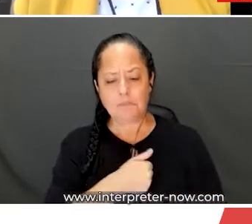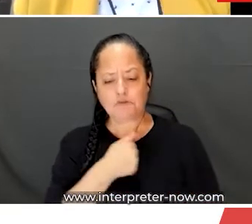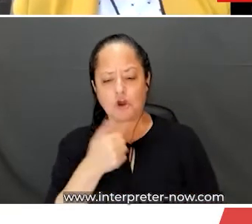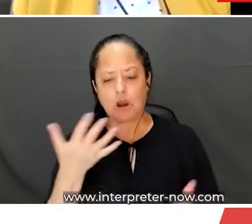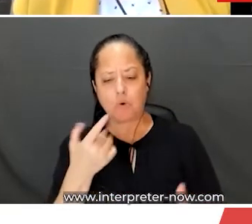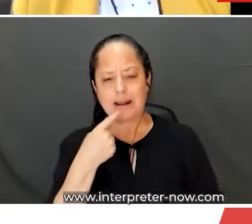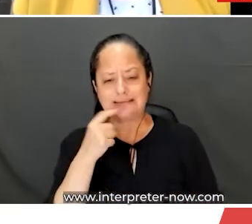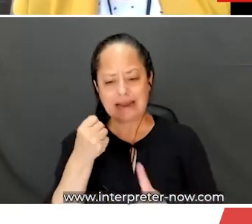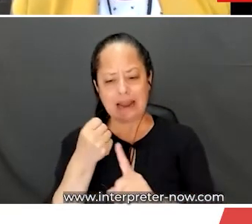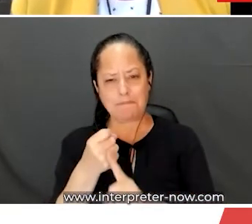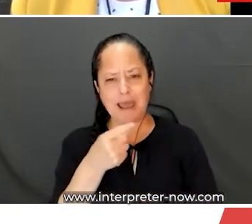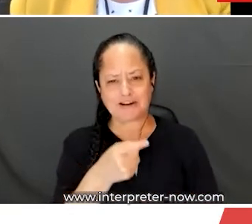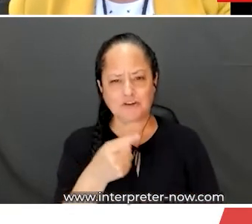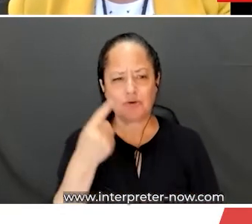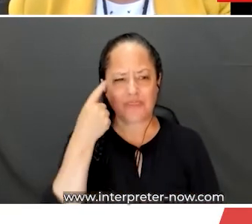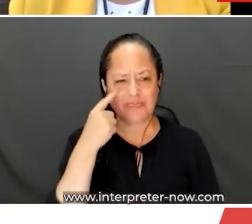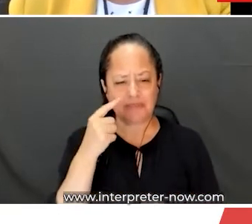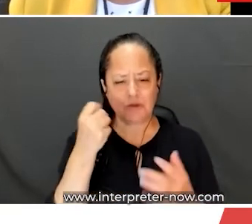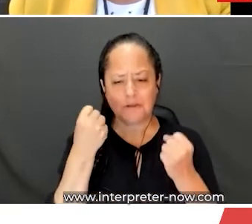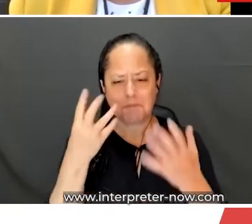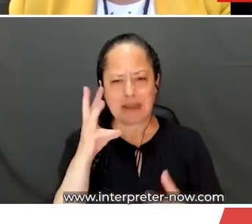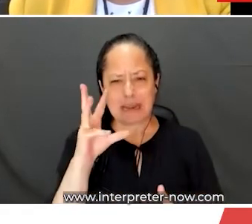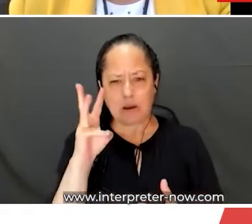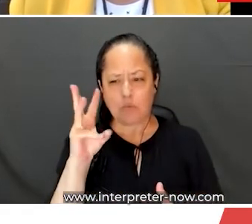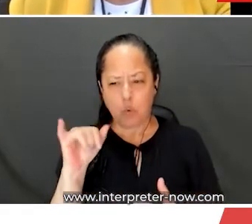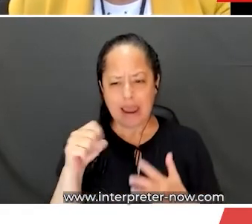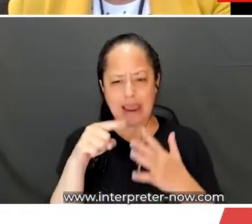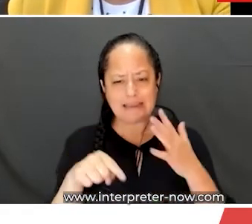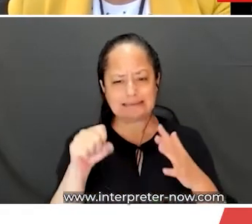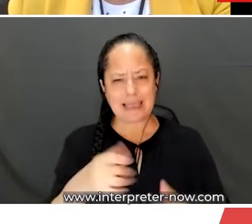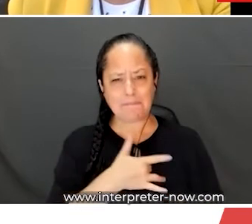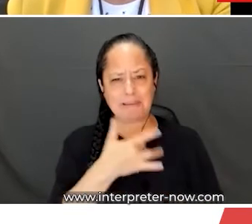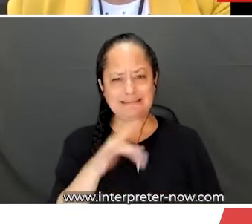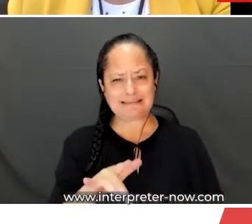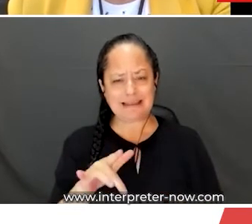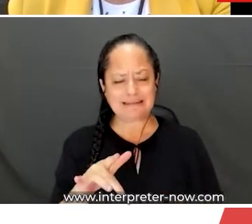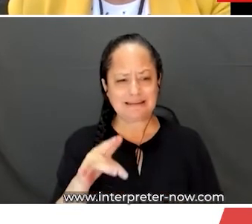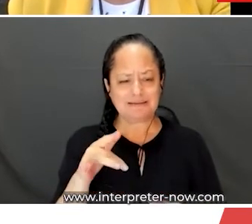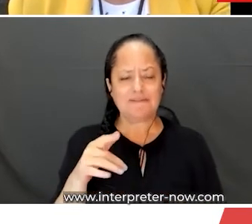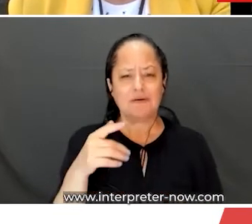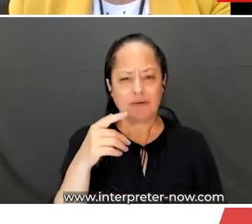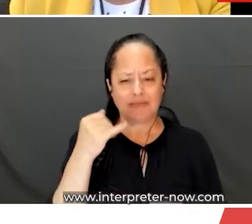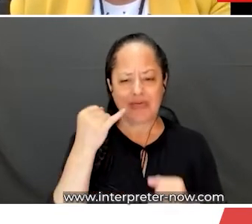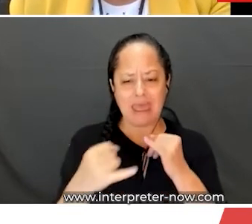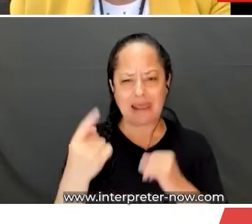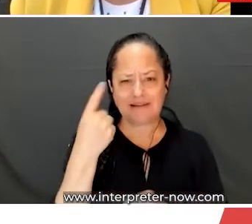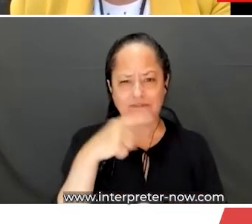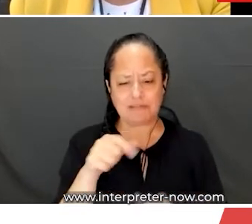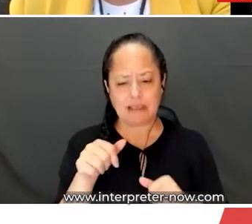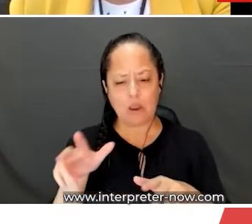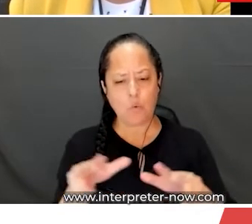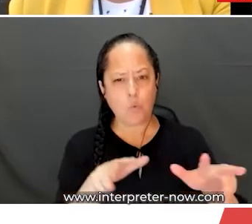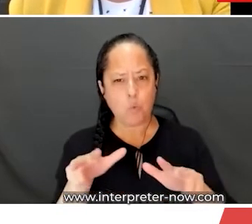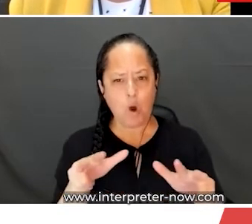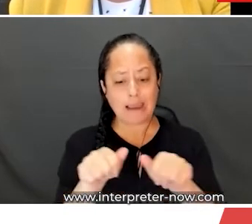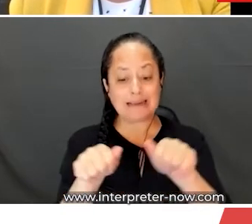Or I think that there's a lot of ways that we can be sensitive, because at the end of the day, we're walking into a space where there's very few of